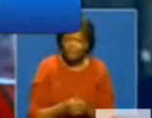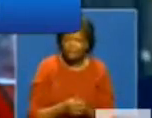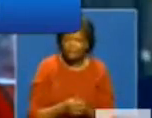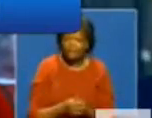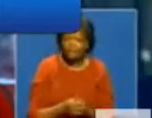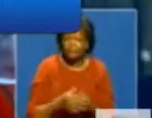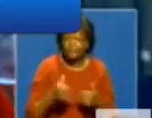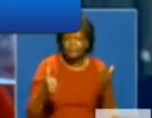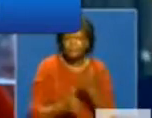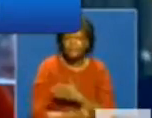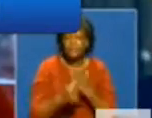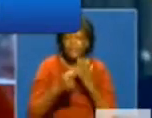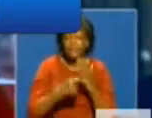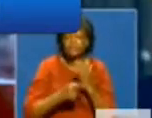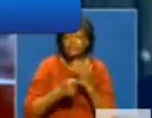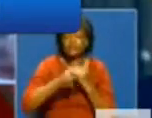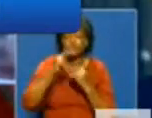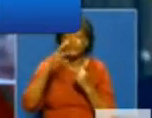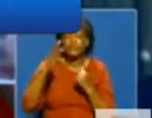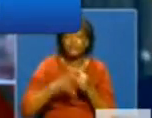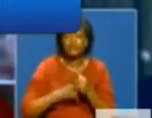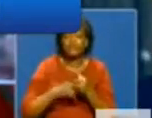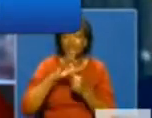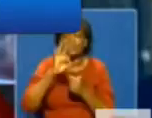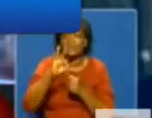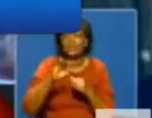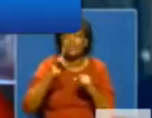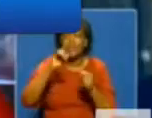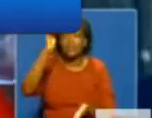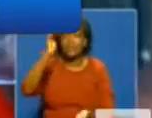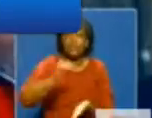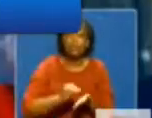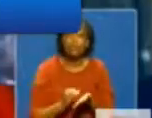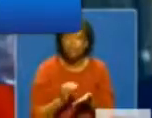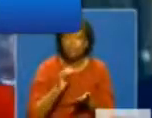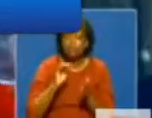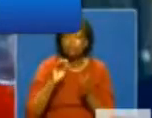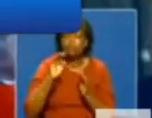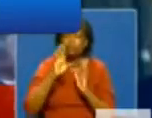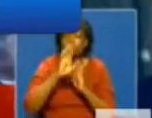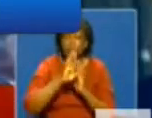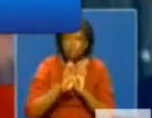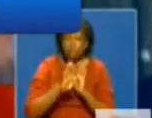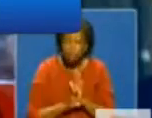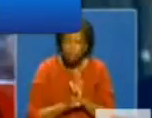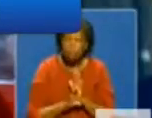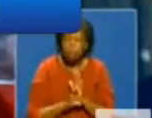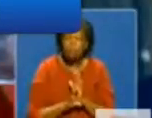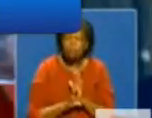under Article 257(3), you must reduce it to a bill, a bill.